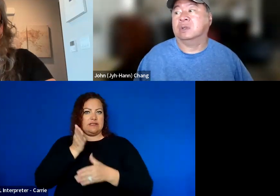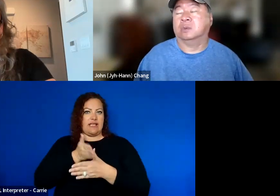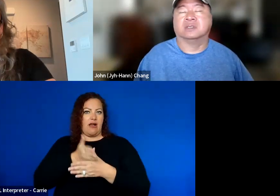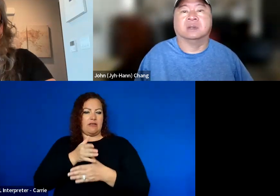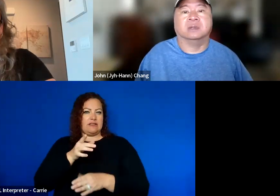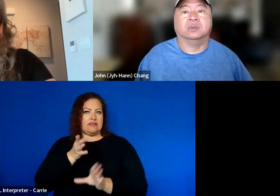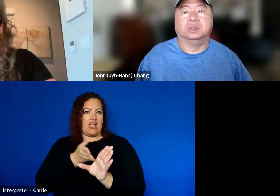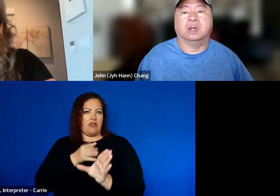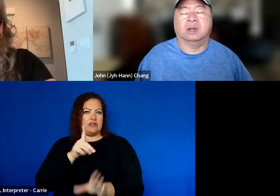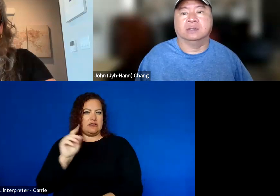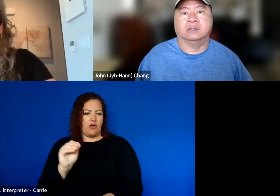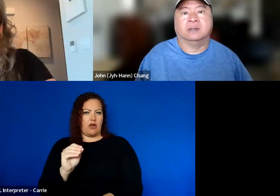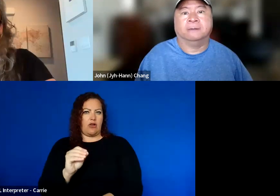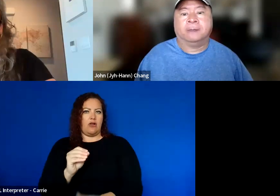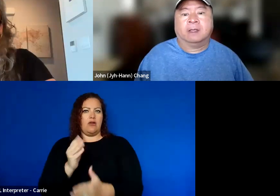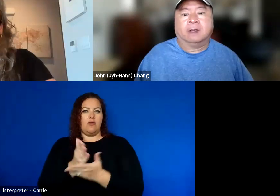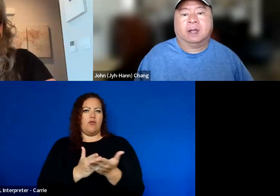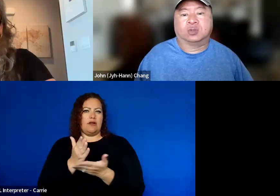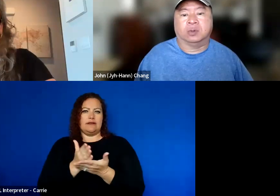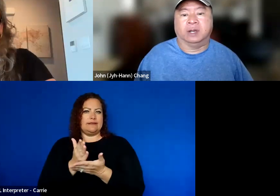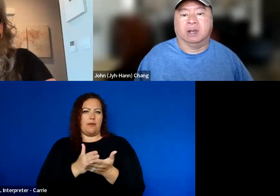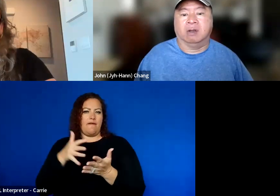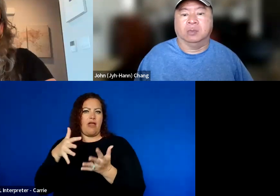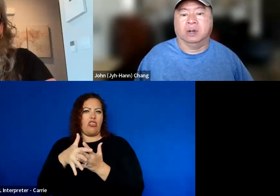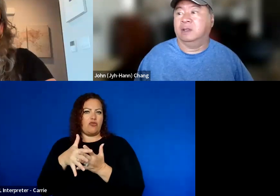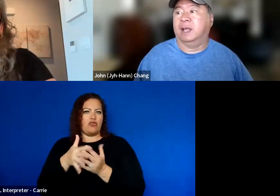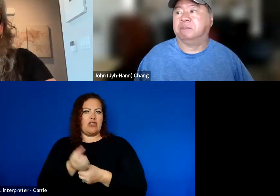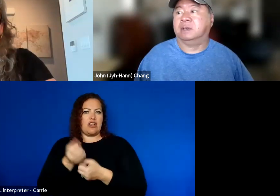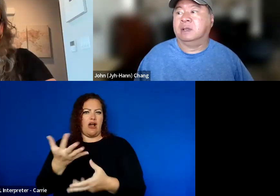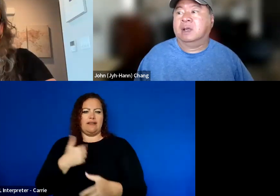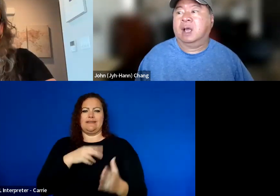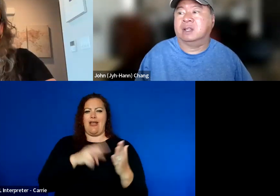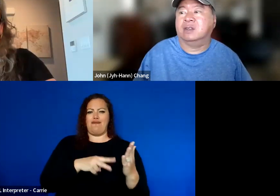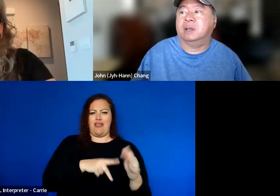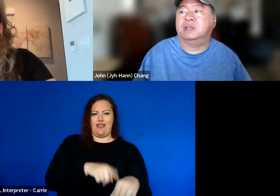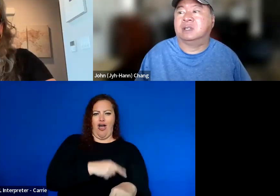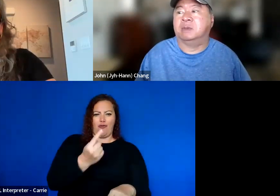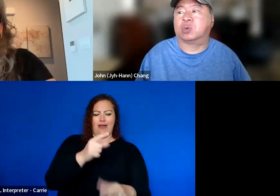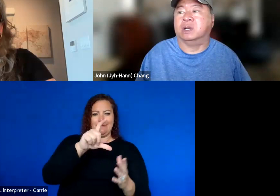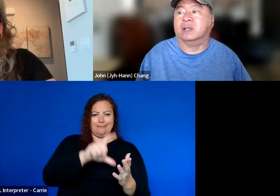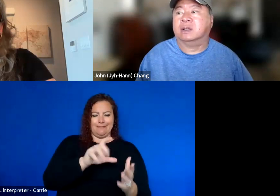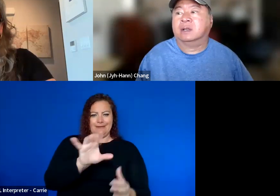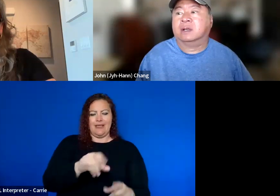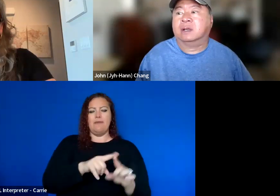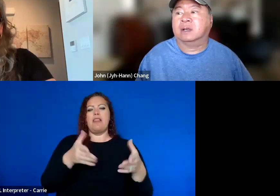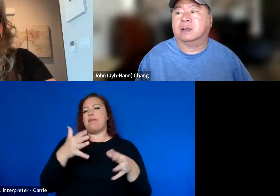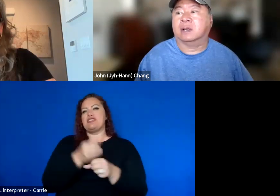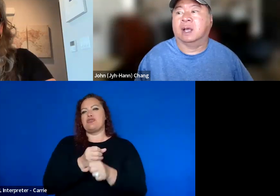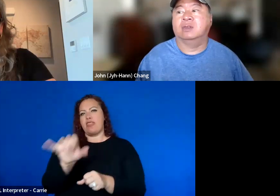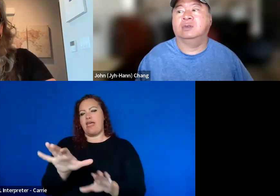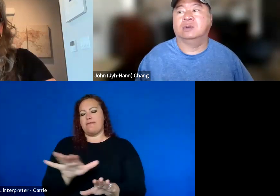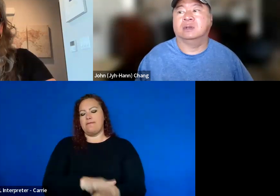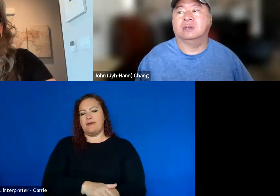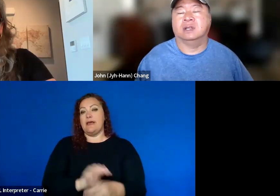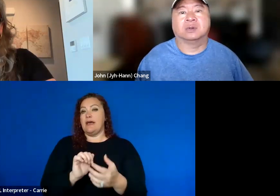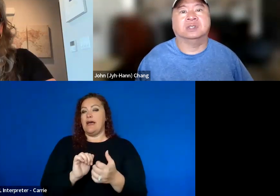disorders? What are some of the root causes? I sort of read a long one on that, but let me shorten it. How